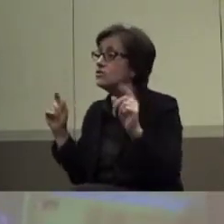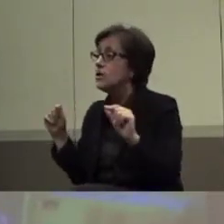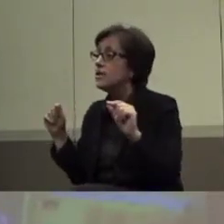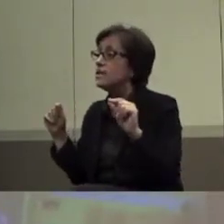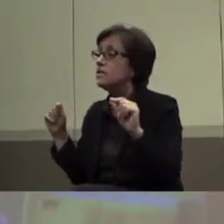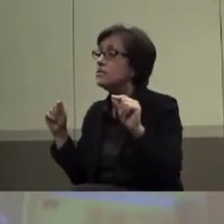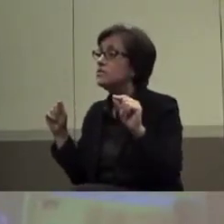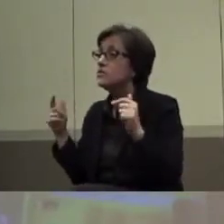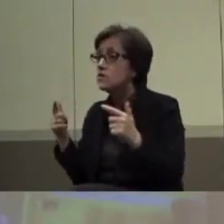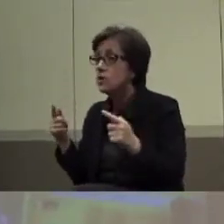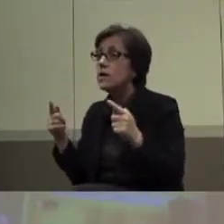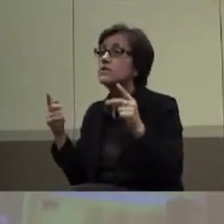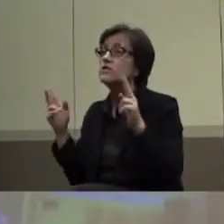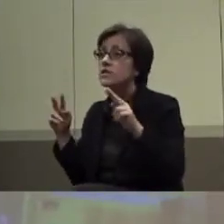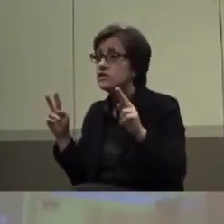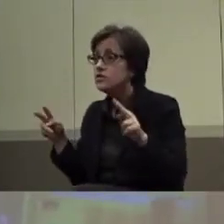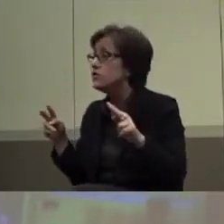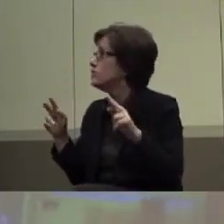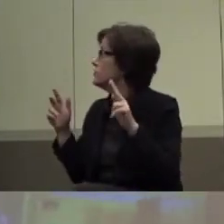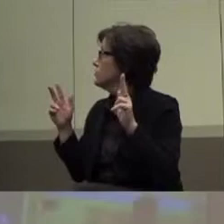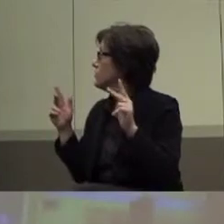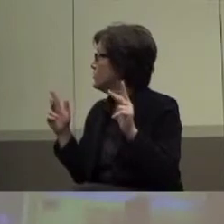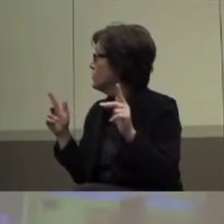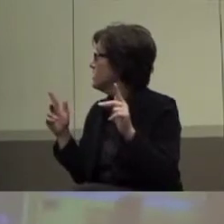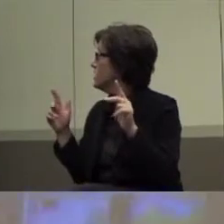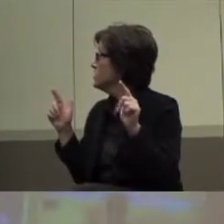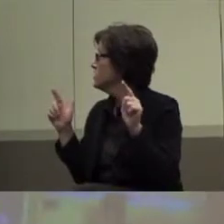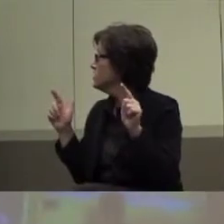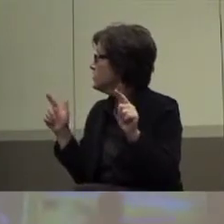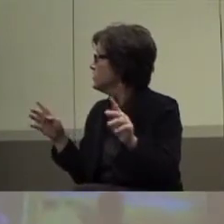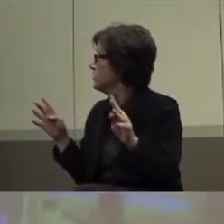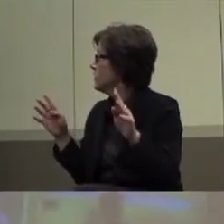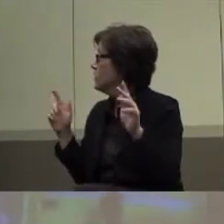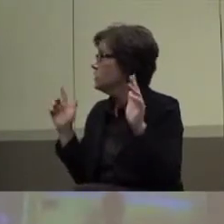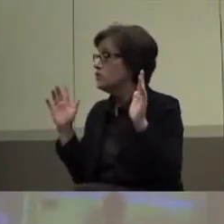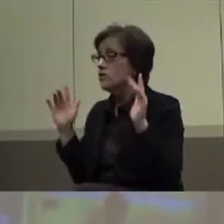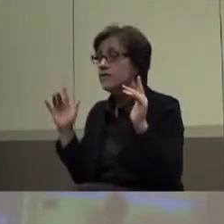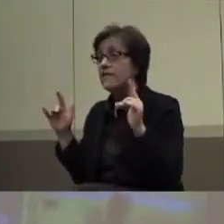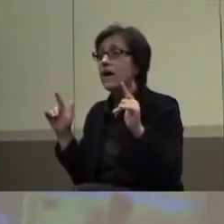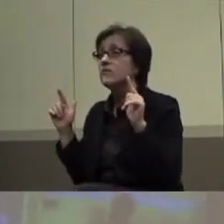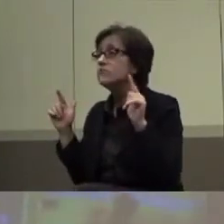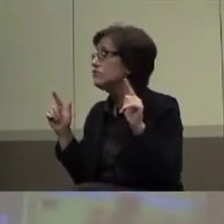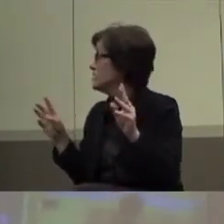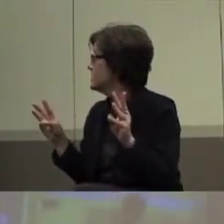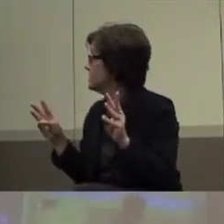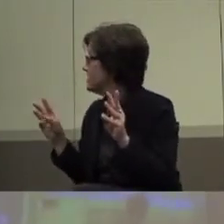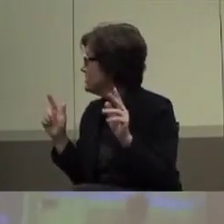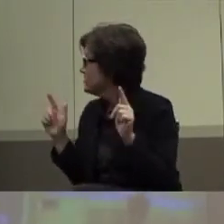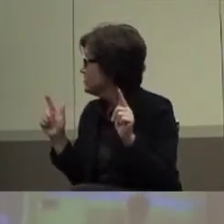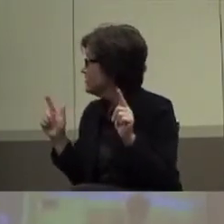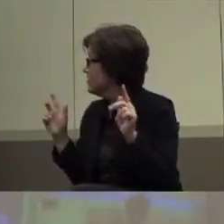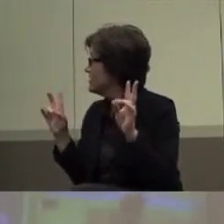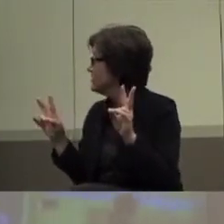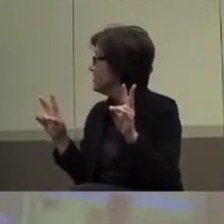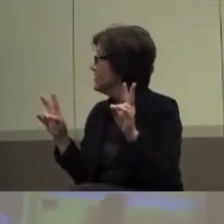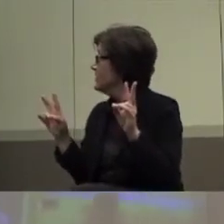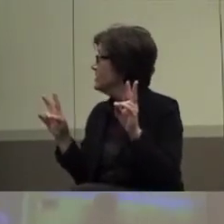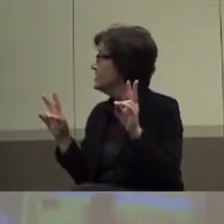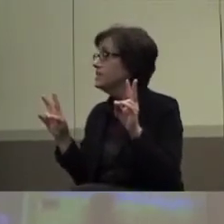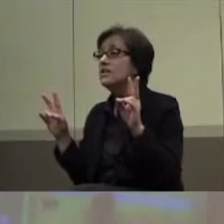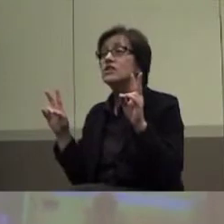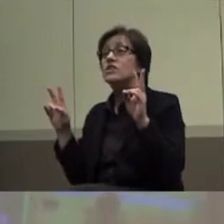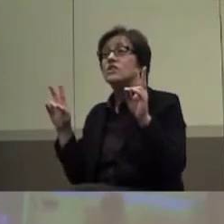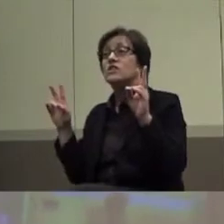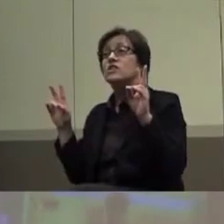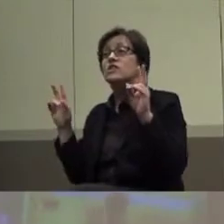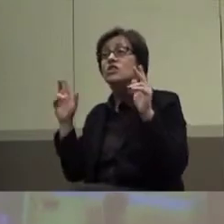your attention over here, please. Will you get up and come around and sit over here, Justin? Come right beside